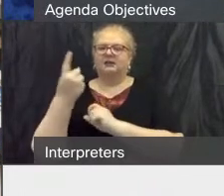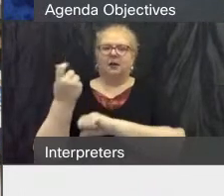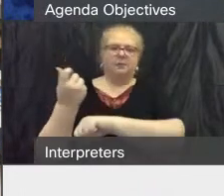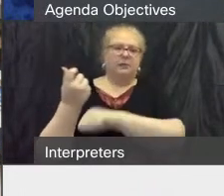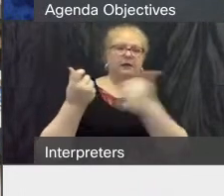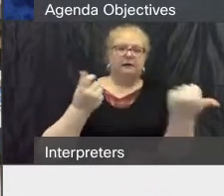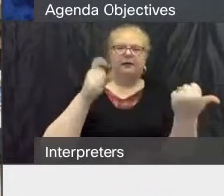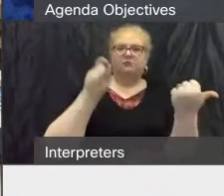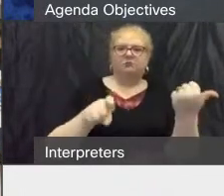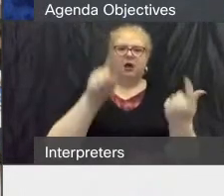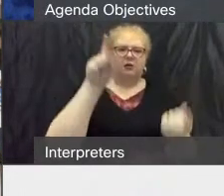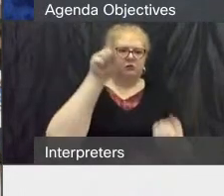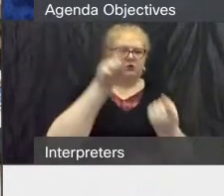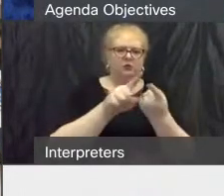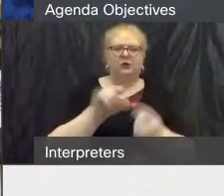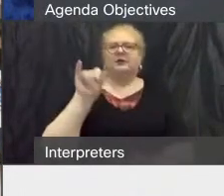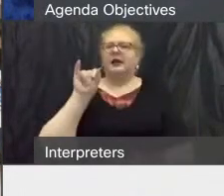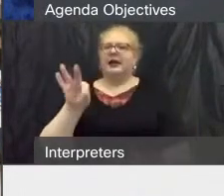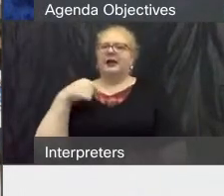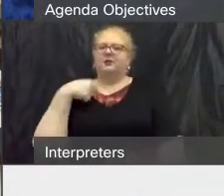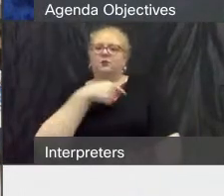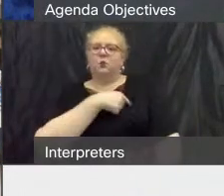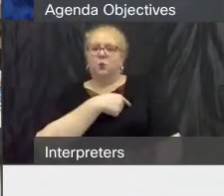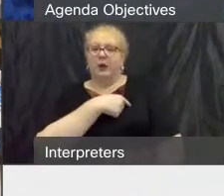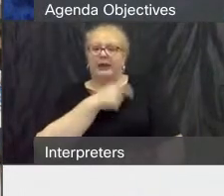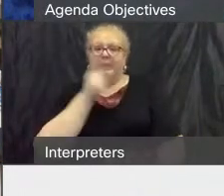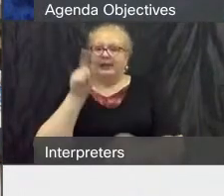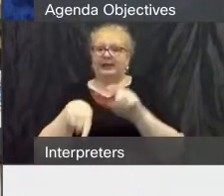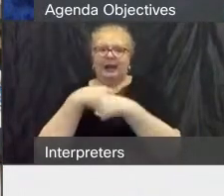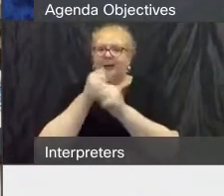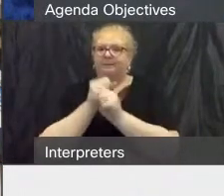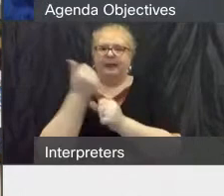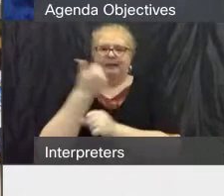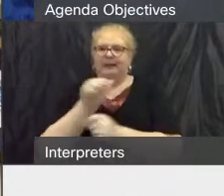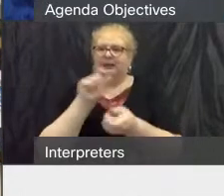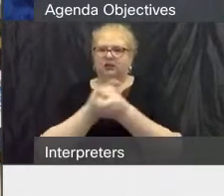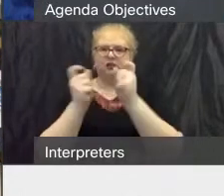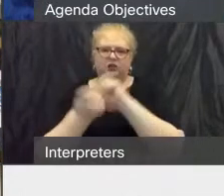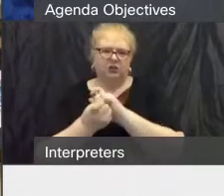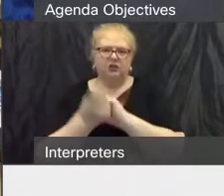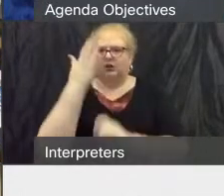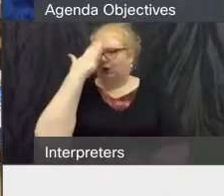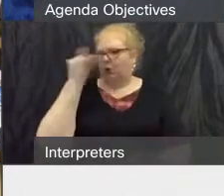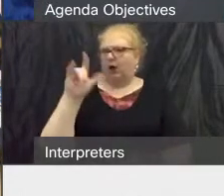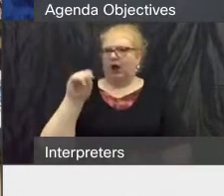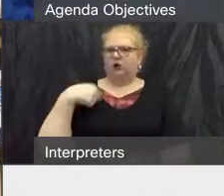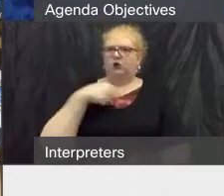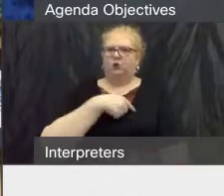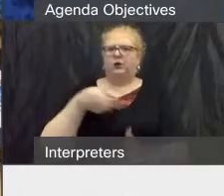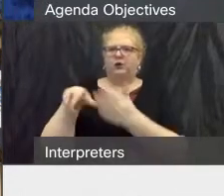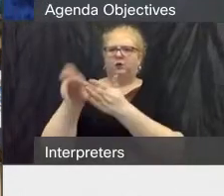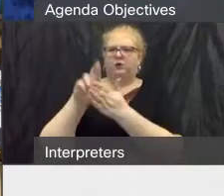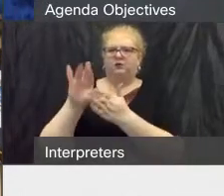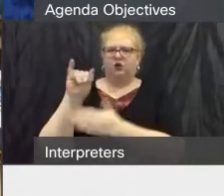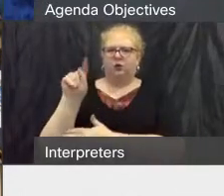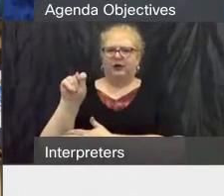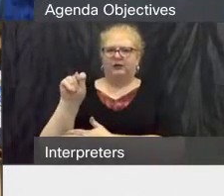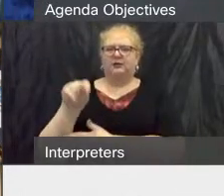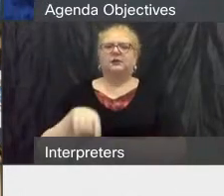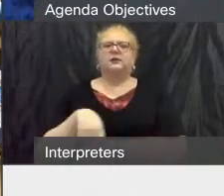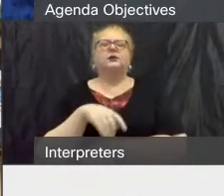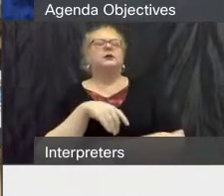or something. Well, if we can't make any changes, why are we even reviewing the budget? well, you've got some factors of the budget